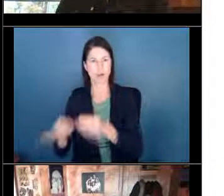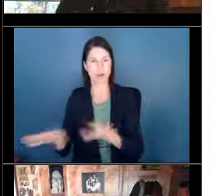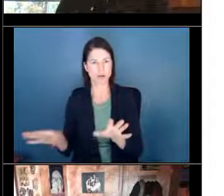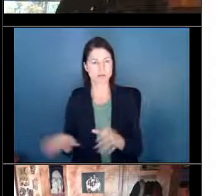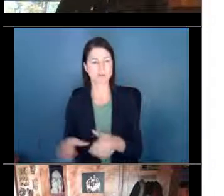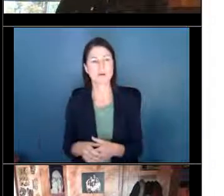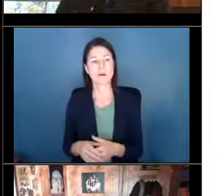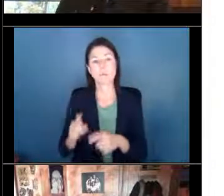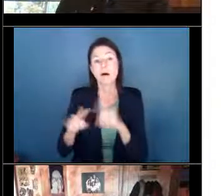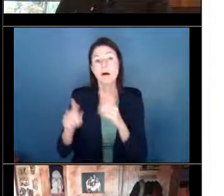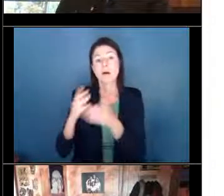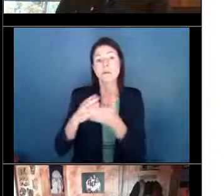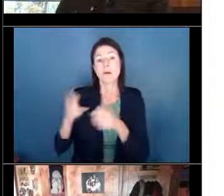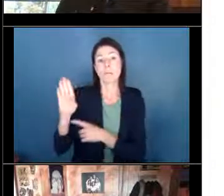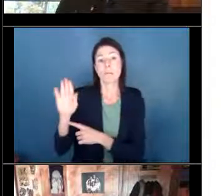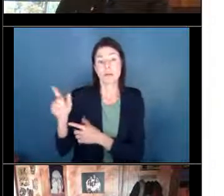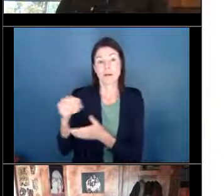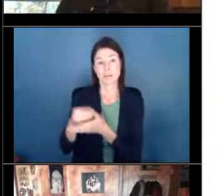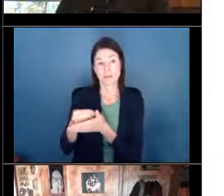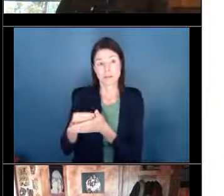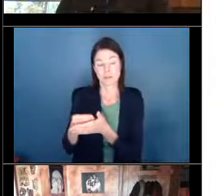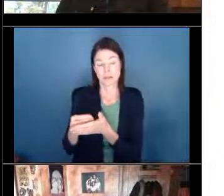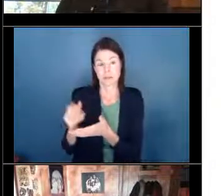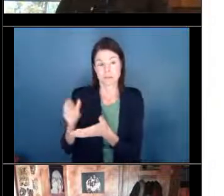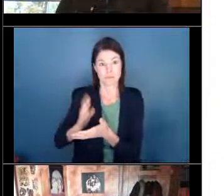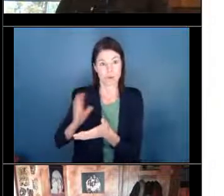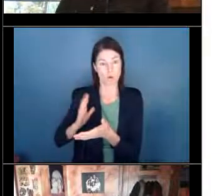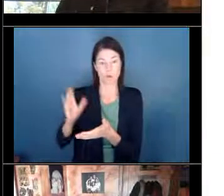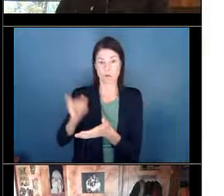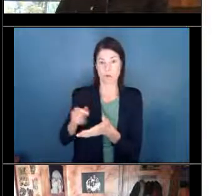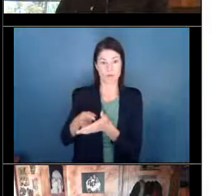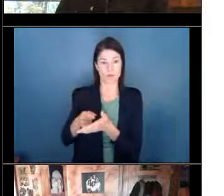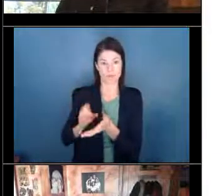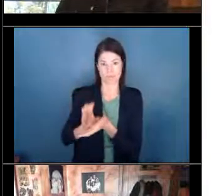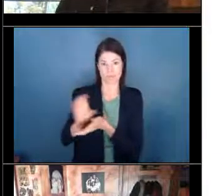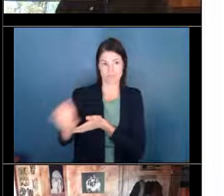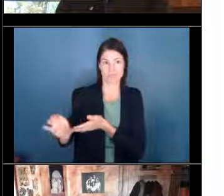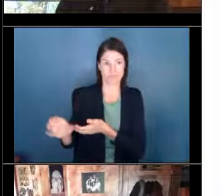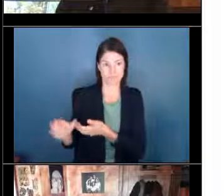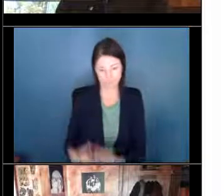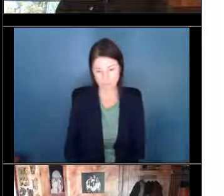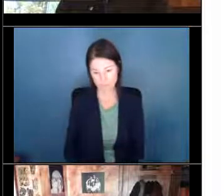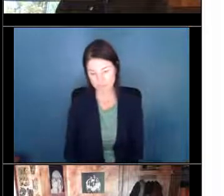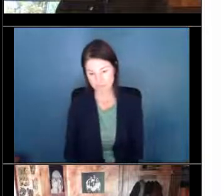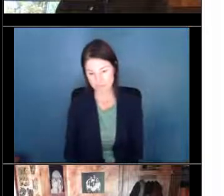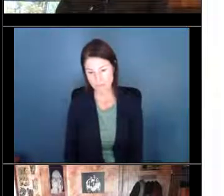that we're able to fund on the bill that we weren't historically able to fund under AIP, many of which align with your state priorities.